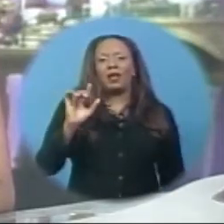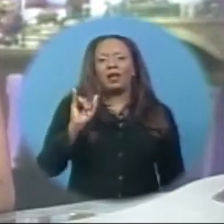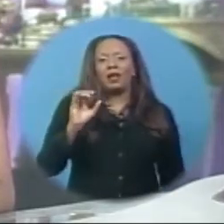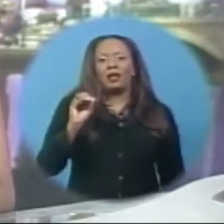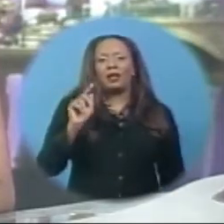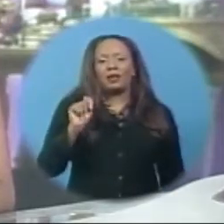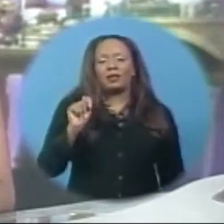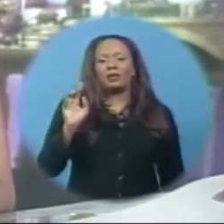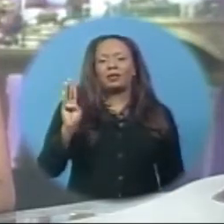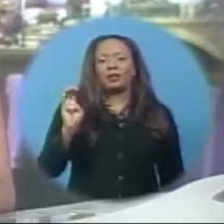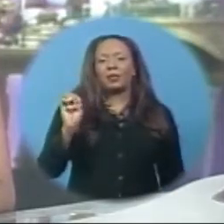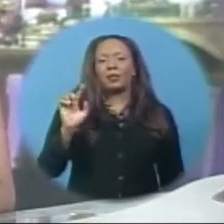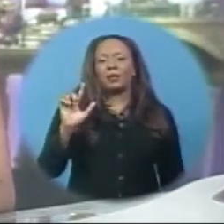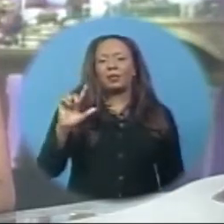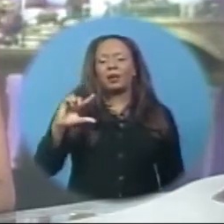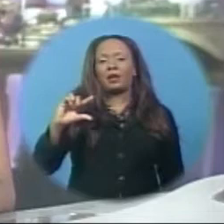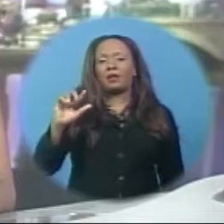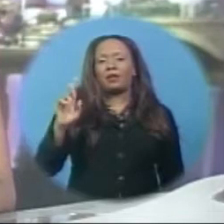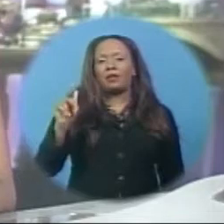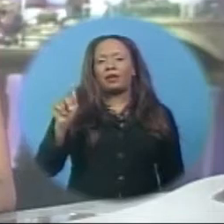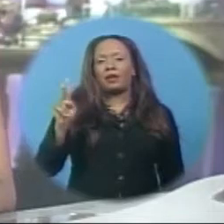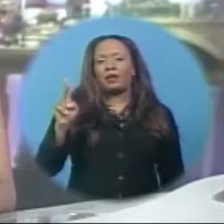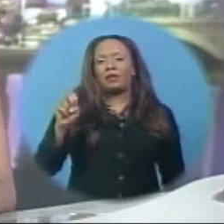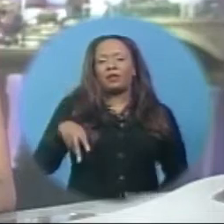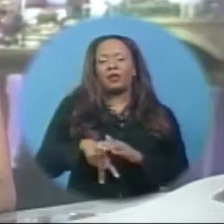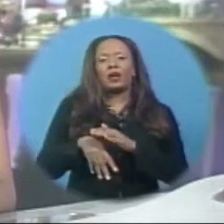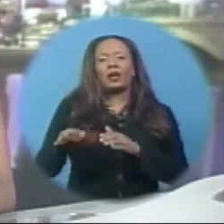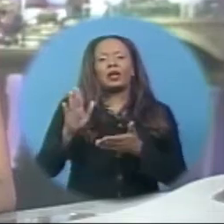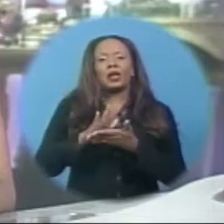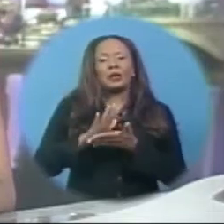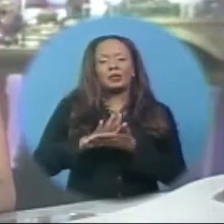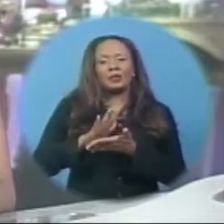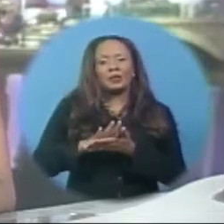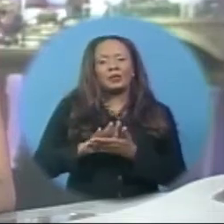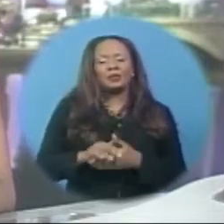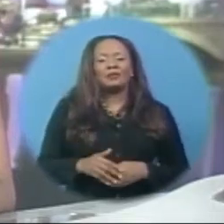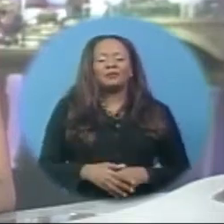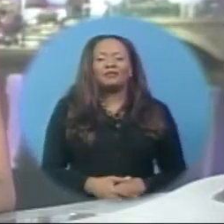after former Governor General Sir Elliott Belgrave. Sharika Griffith has more.